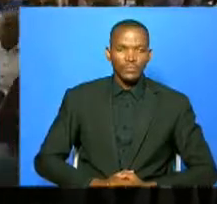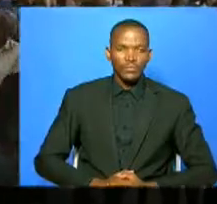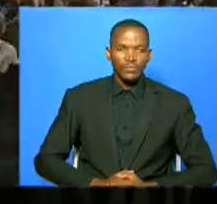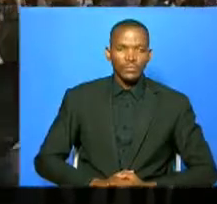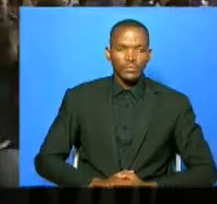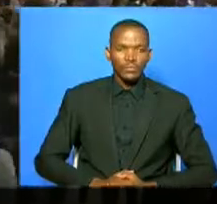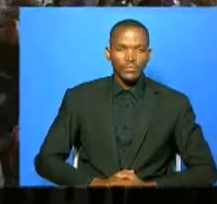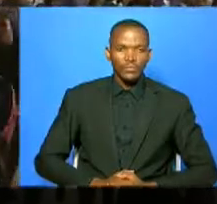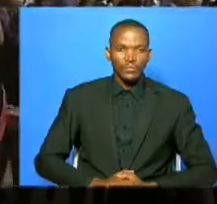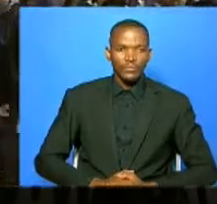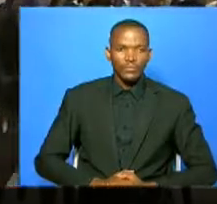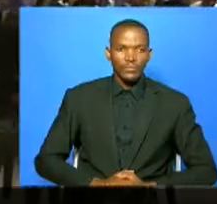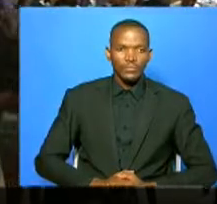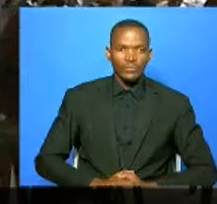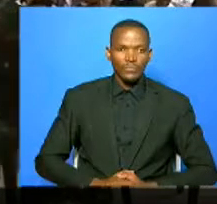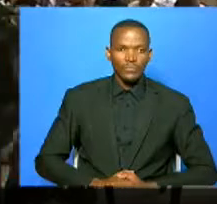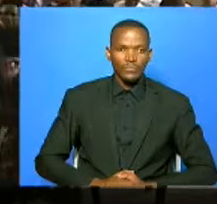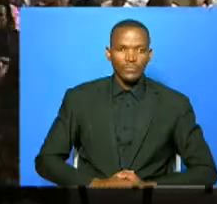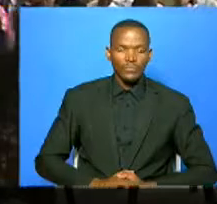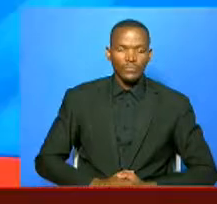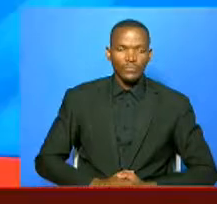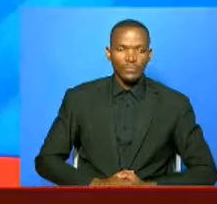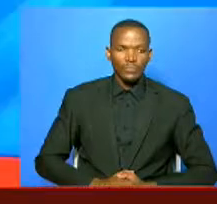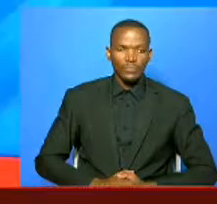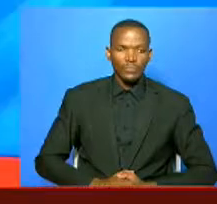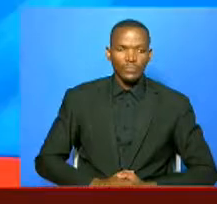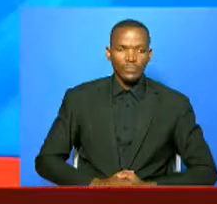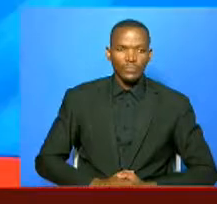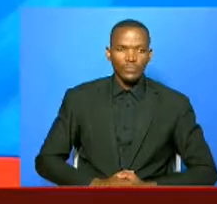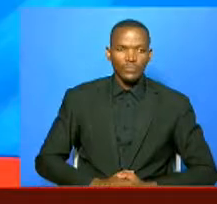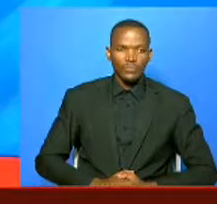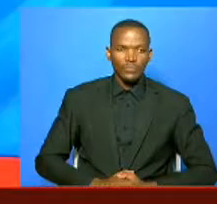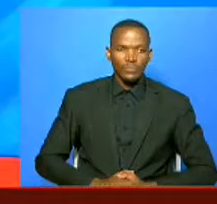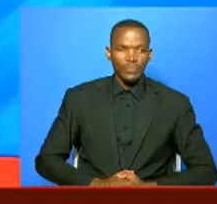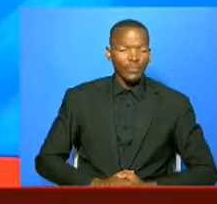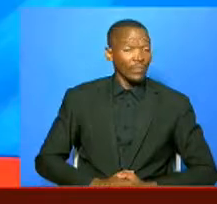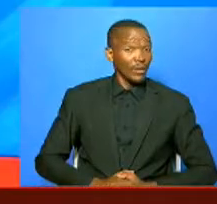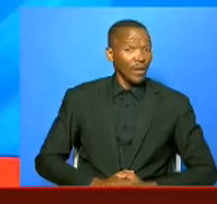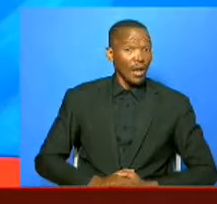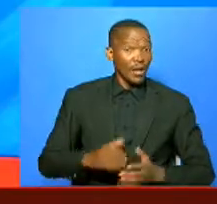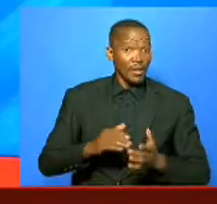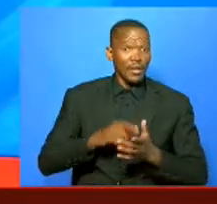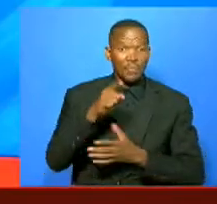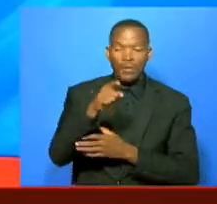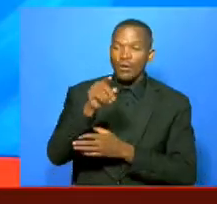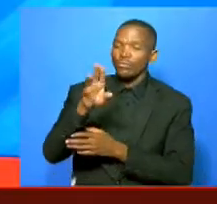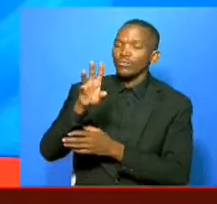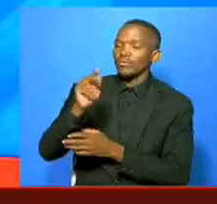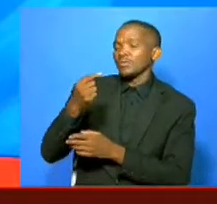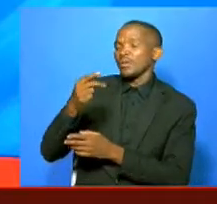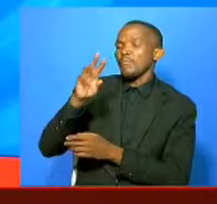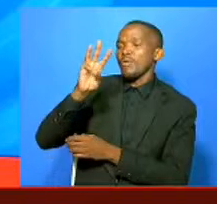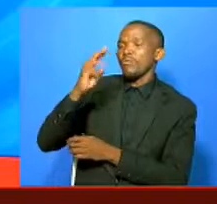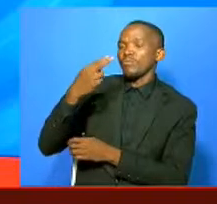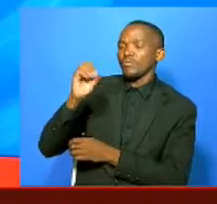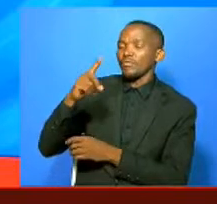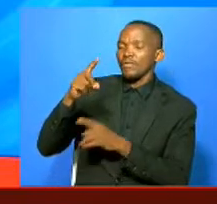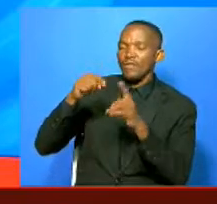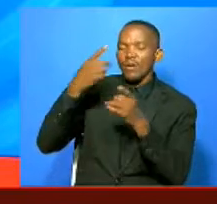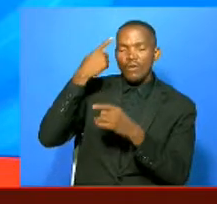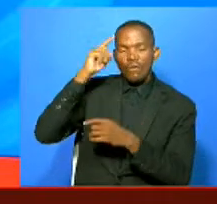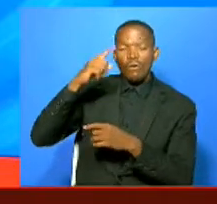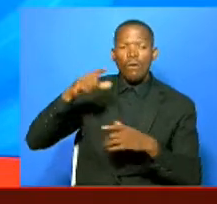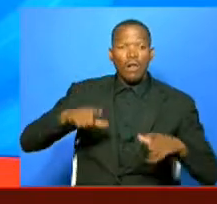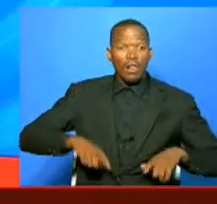Botswana Television, Letlhakane. Maitlamo a lekgotla la mafatshefatshe la botsogo jwa diphologolo